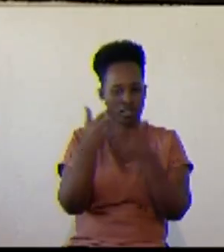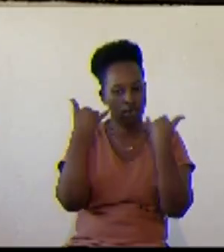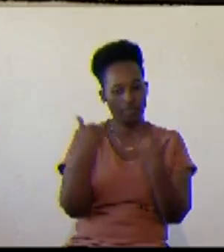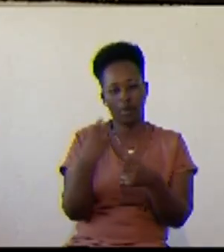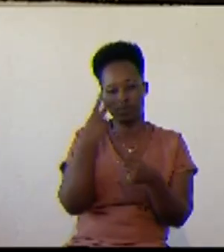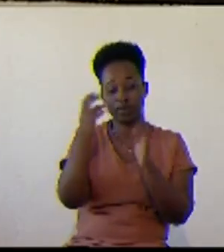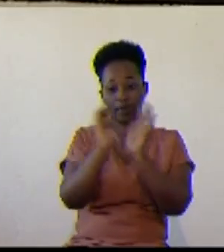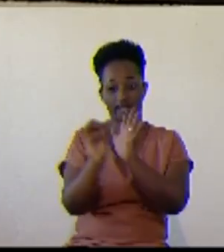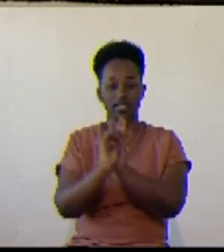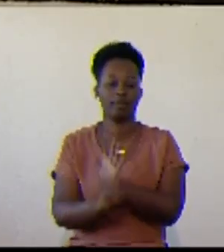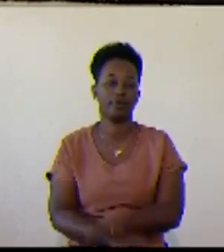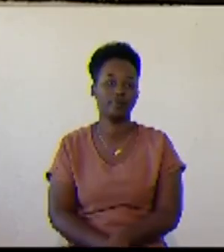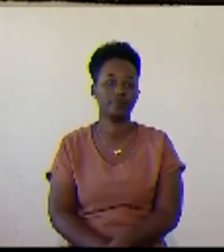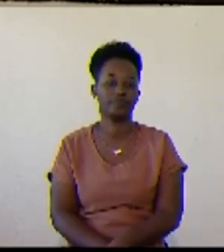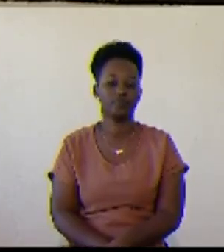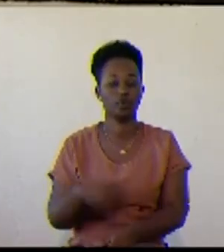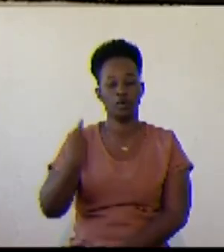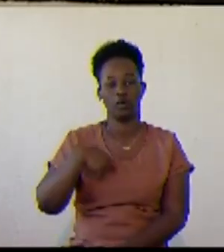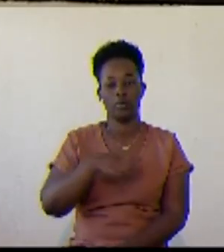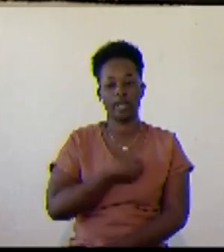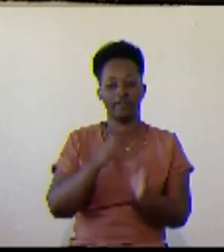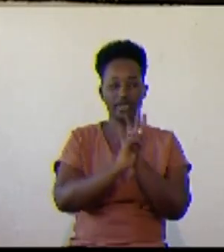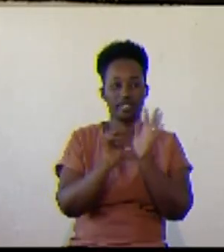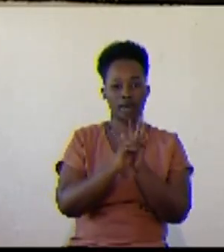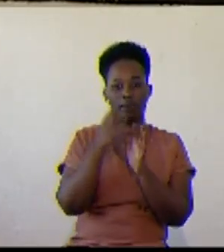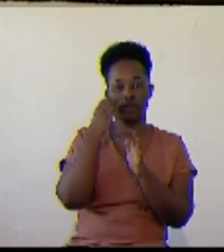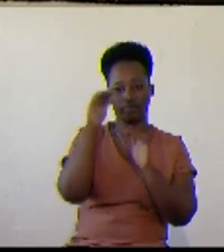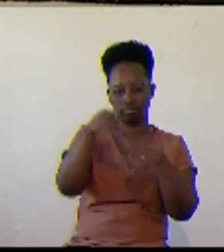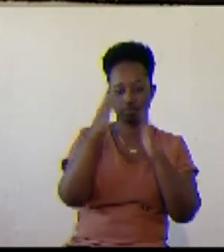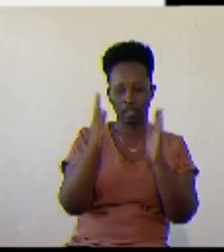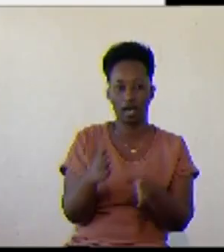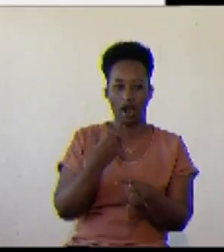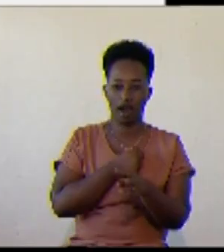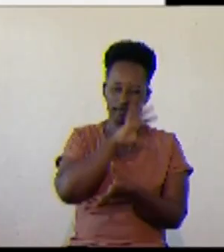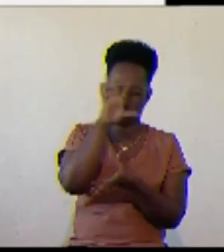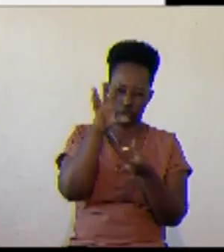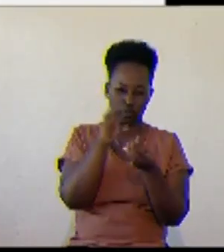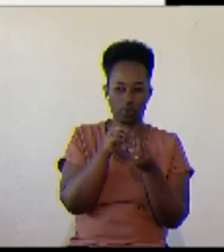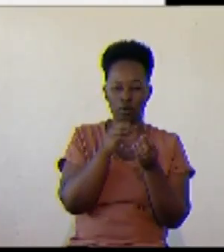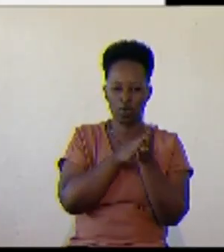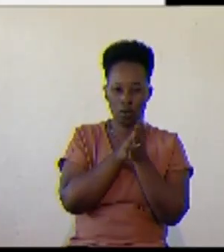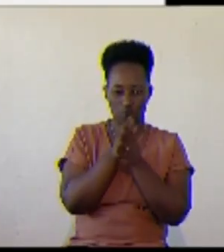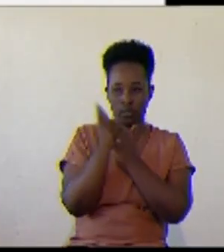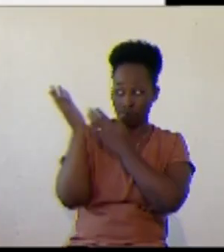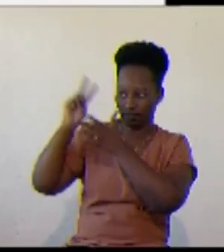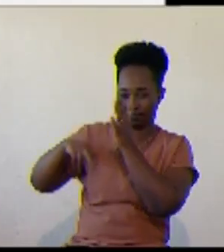an example. We have an example. If a firm has a total cost function, this